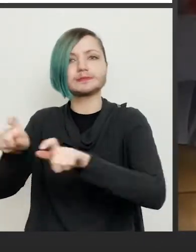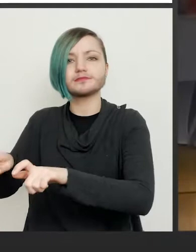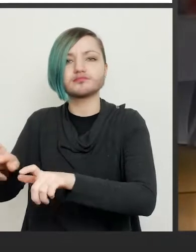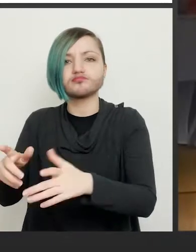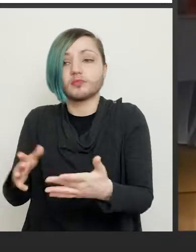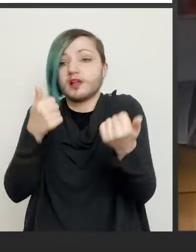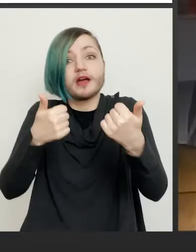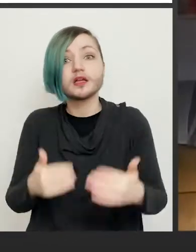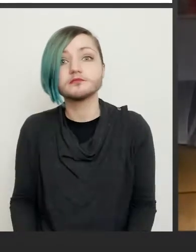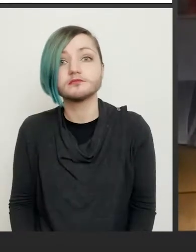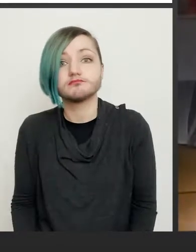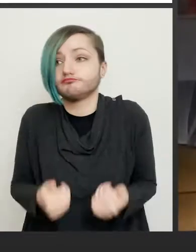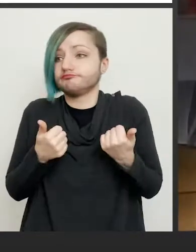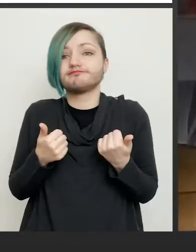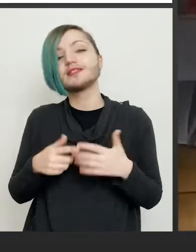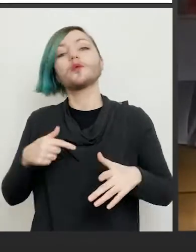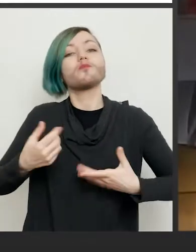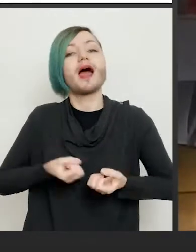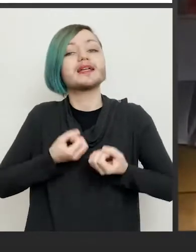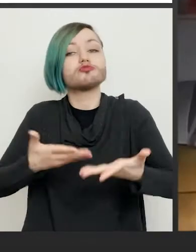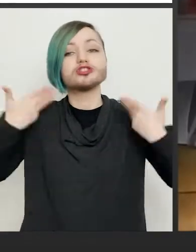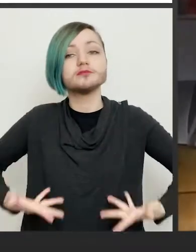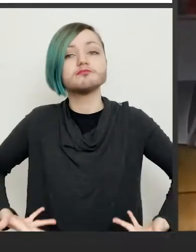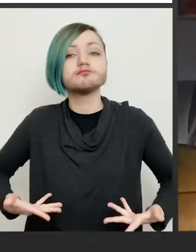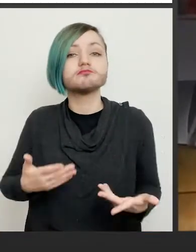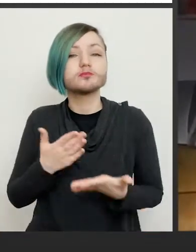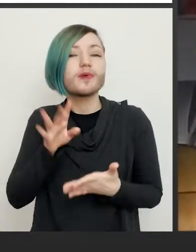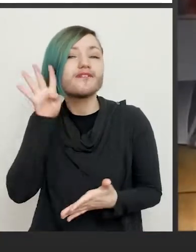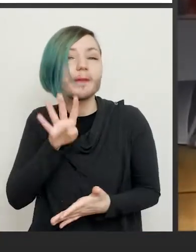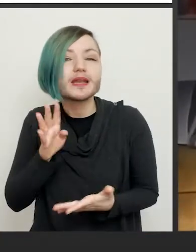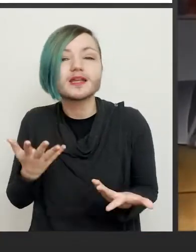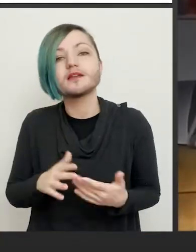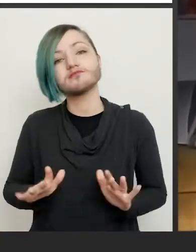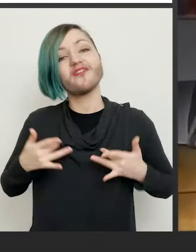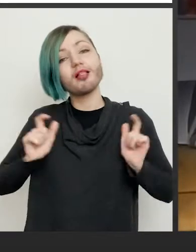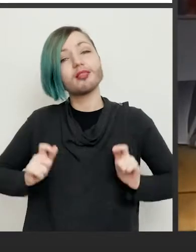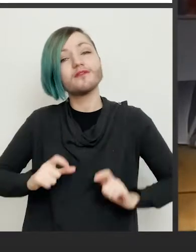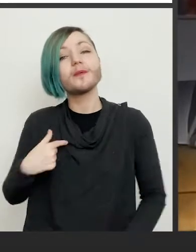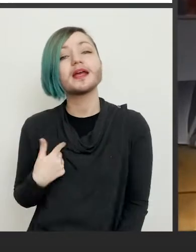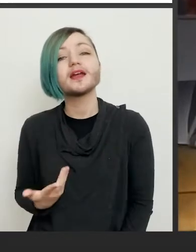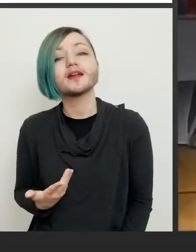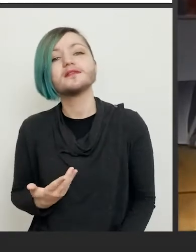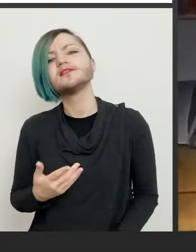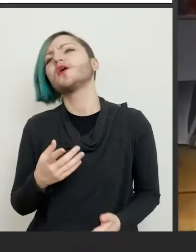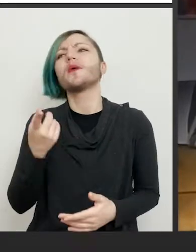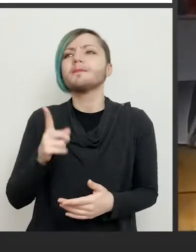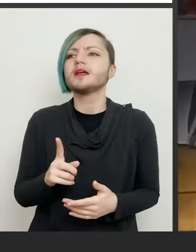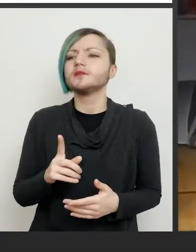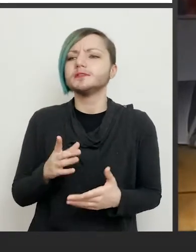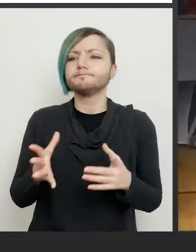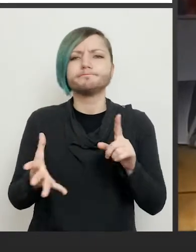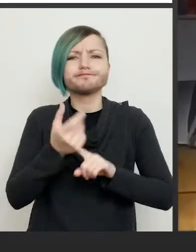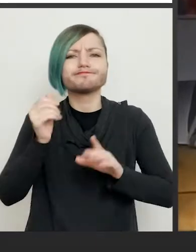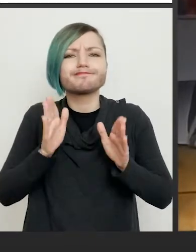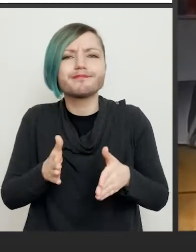and my expression is quite feminine, and that just feels really comfortable to me. So I think people just need to find